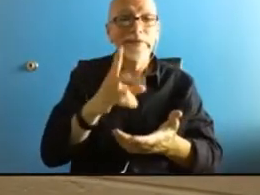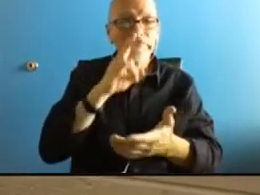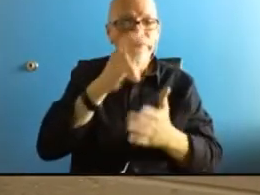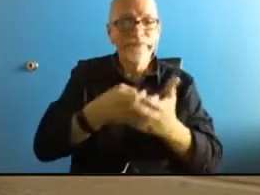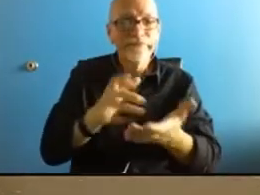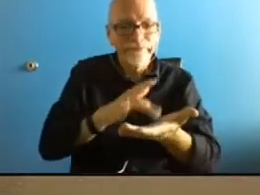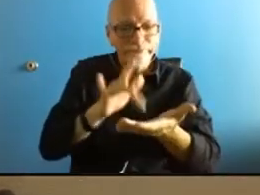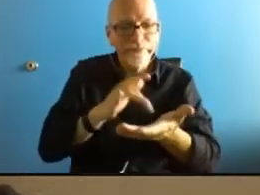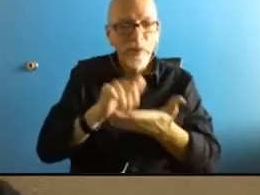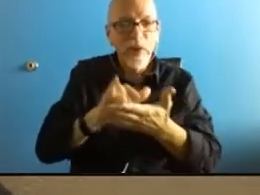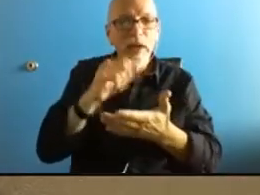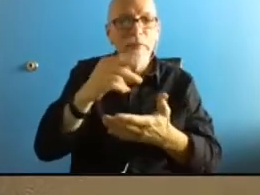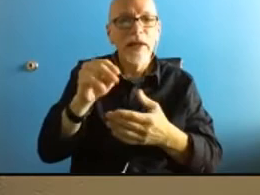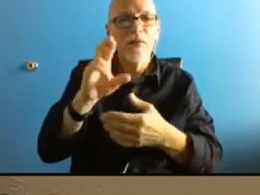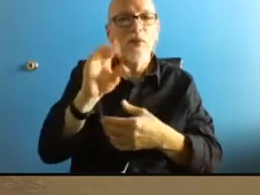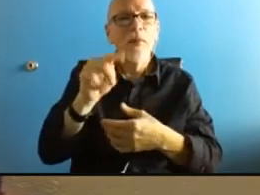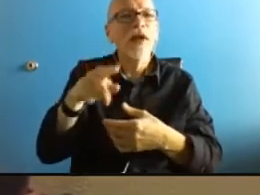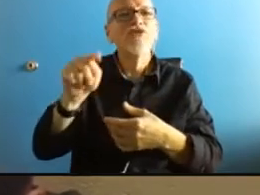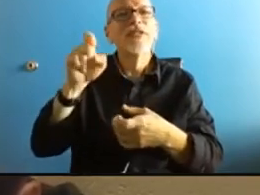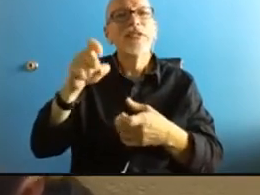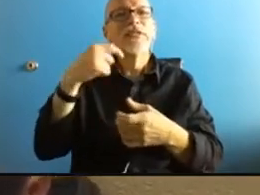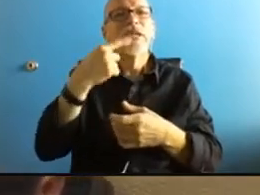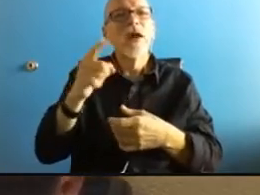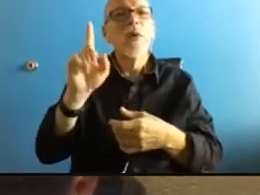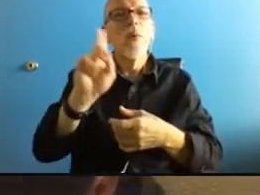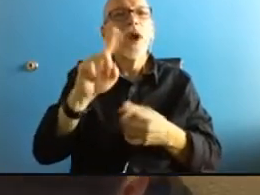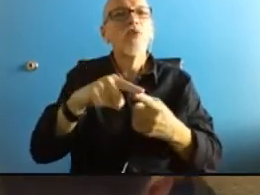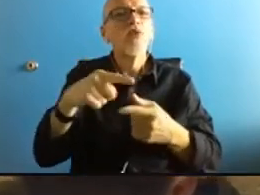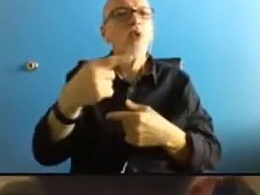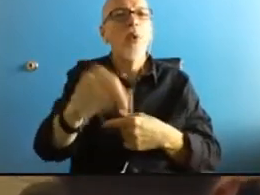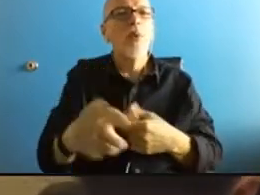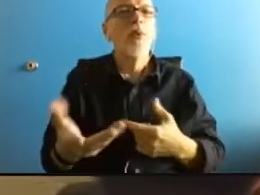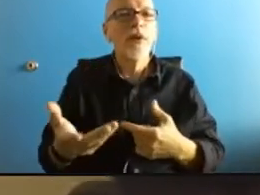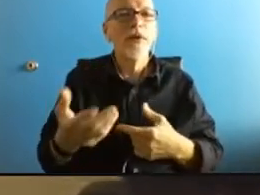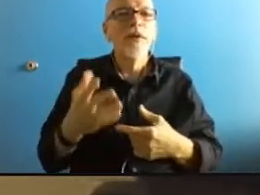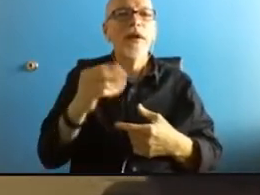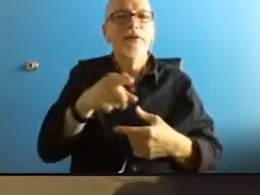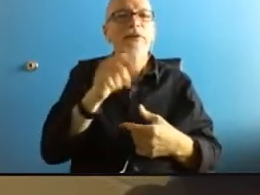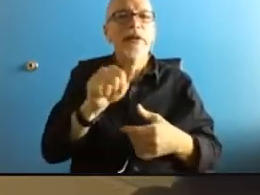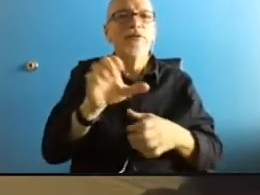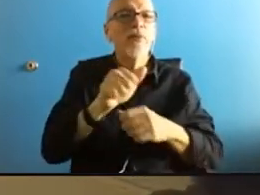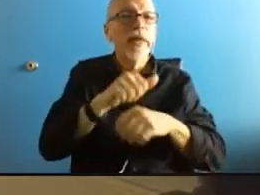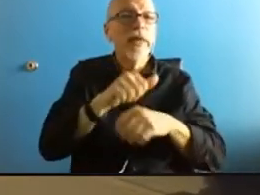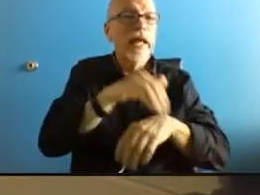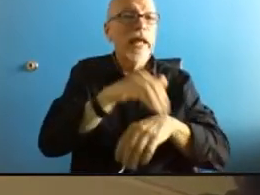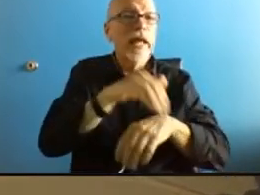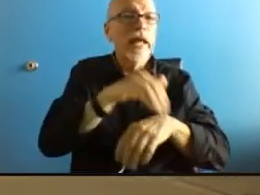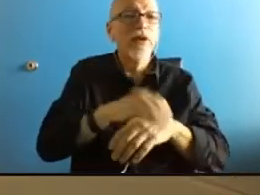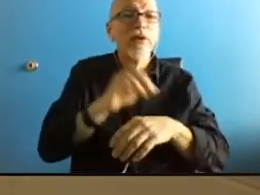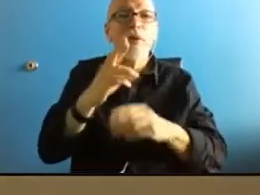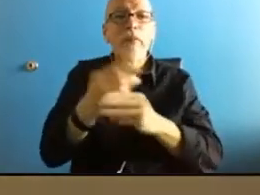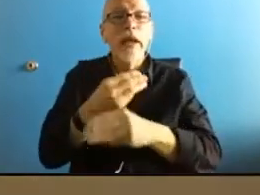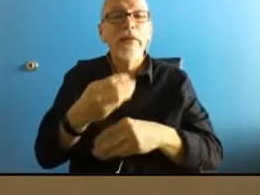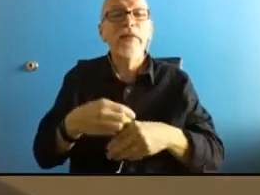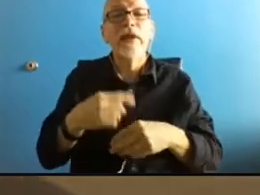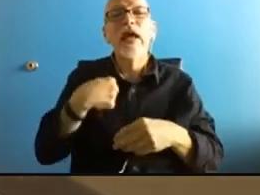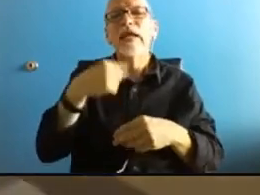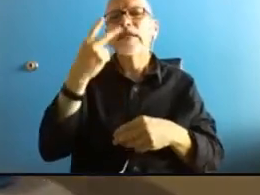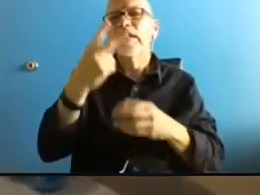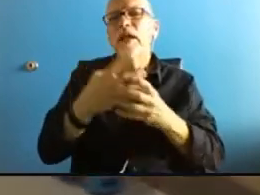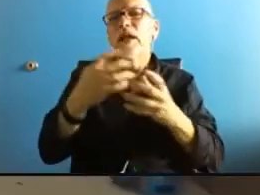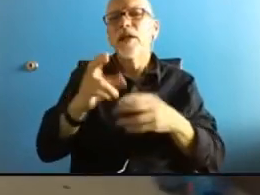the robot. They just need some guidance on where to take the robot. And you can use that with English and math. I've seen a whole lot of things about using